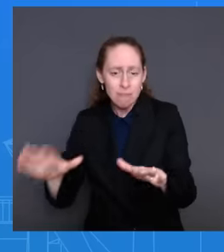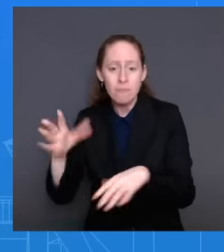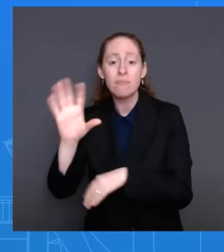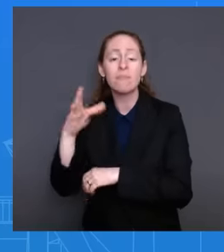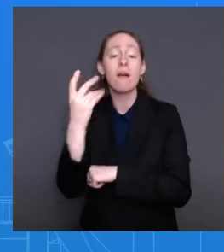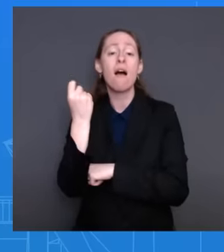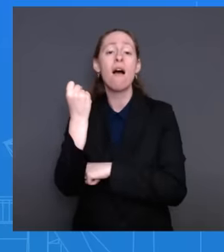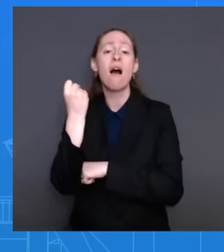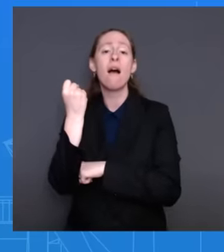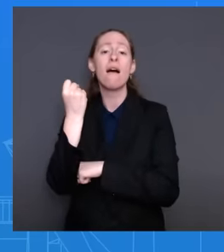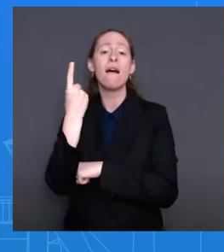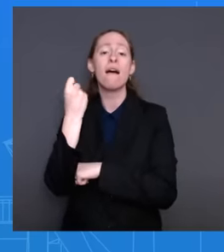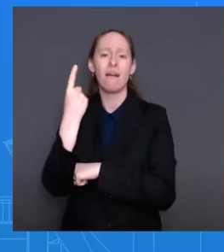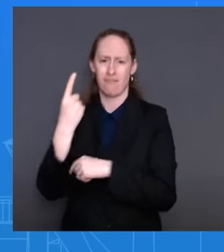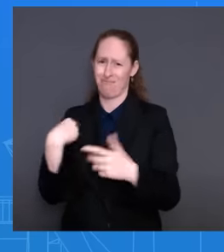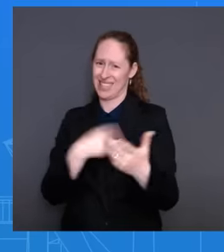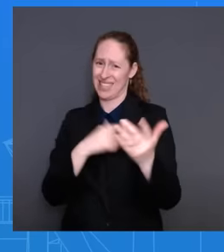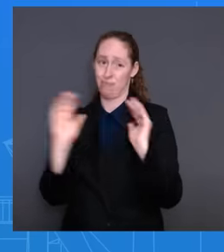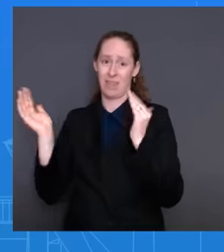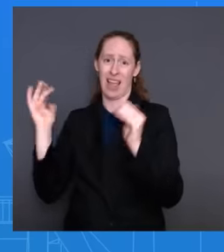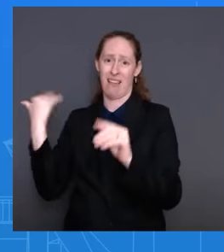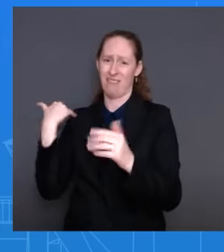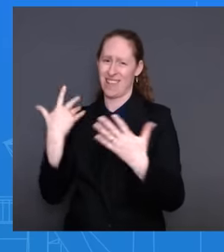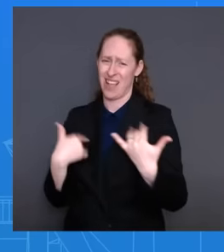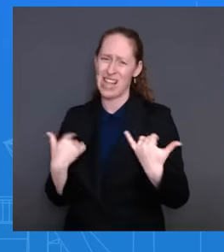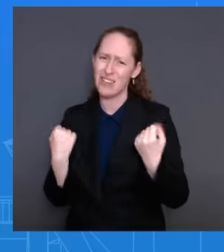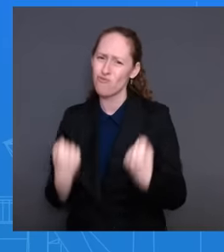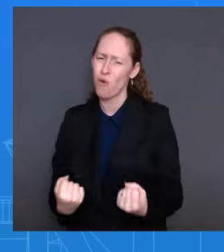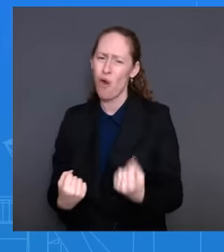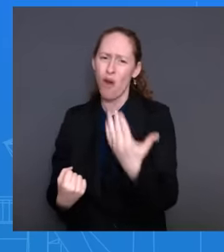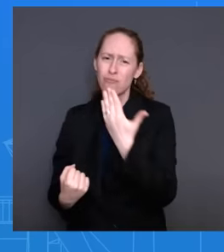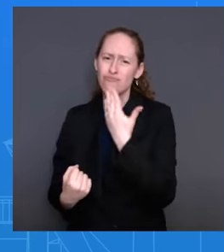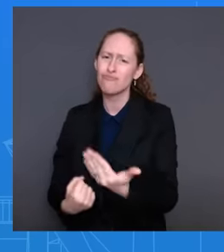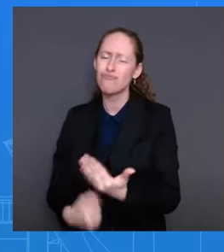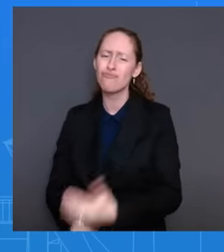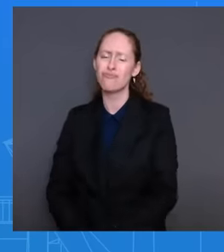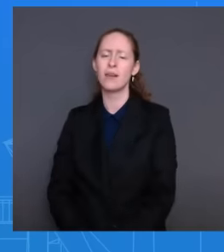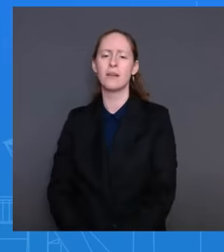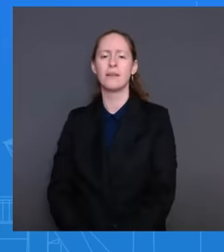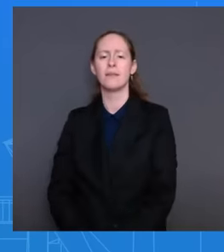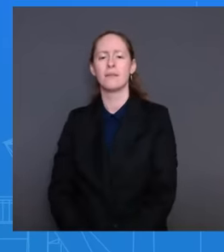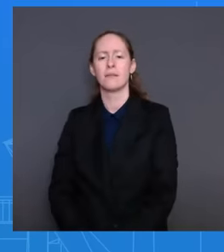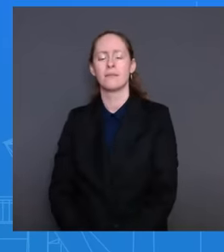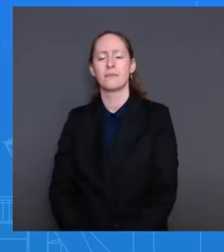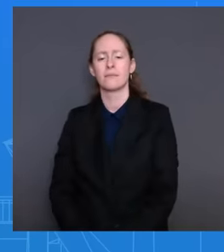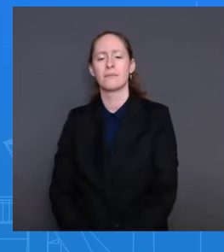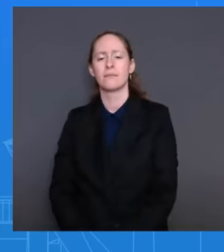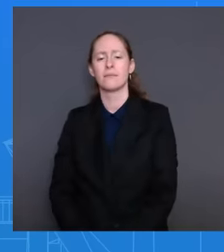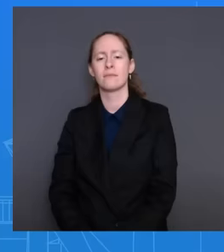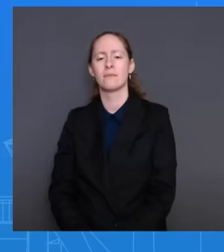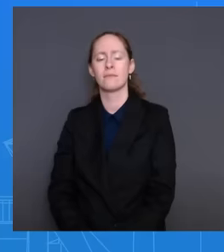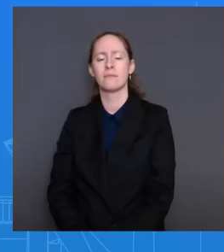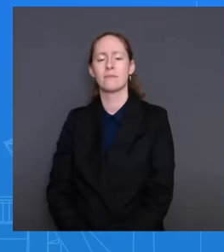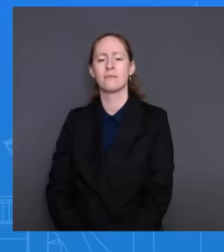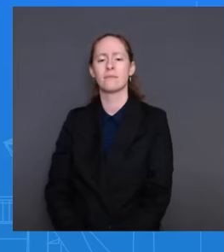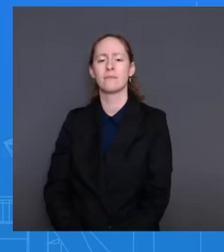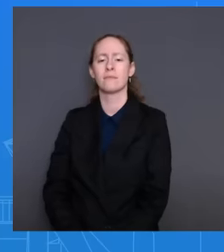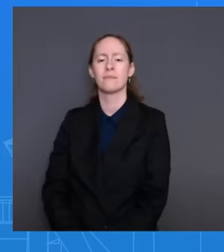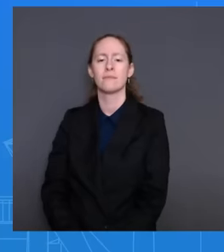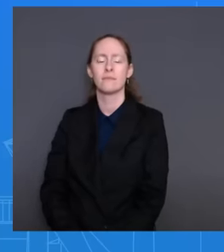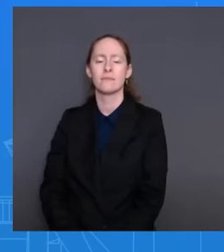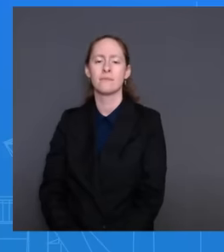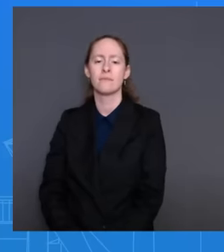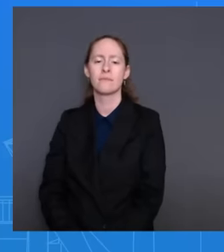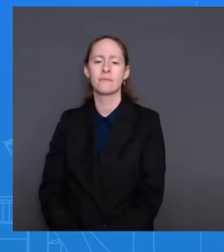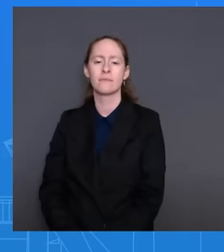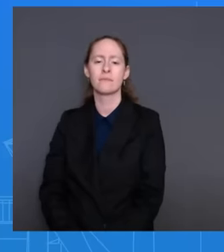modern history, which is not only creating job opportunities to move into new careers